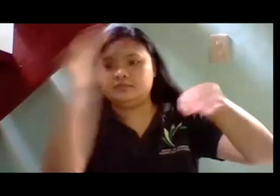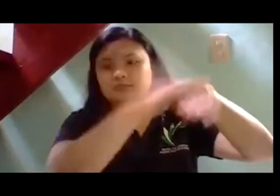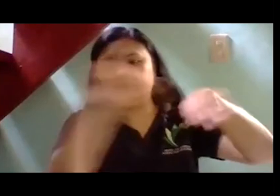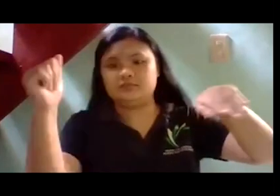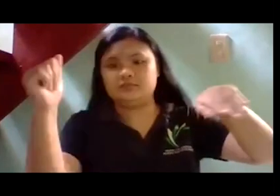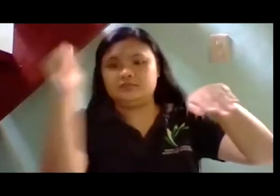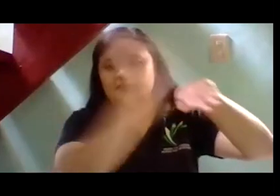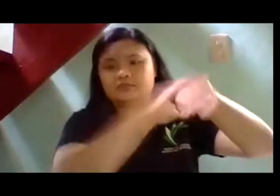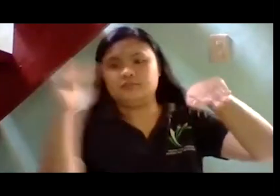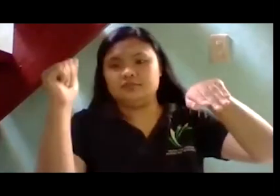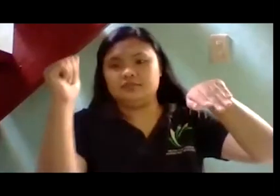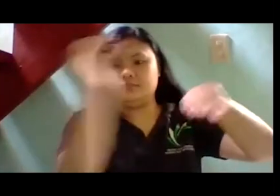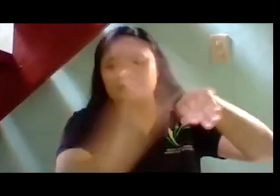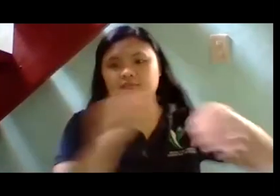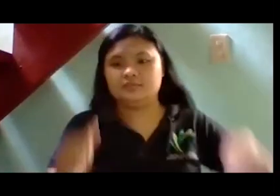to call.